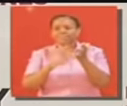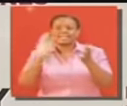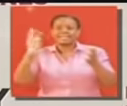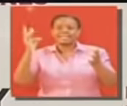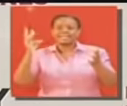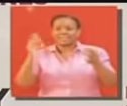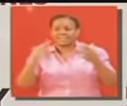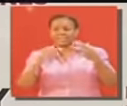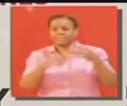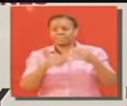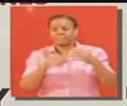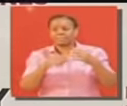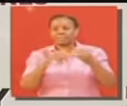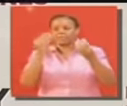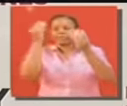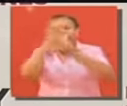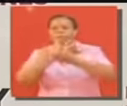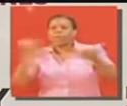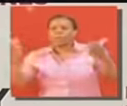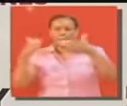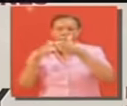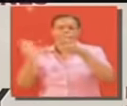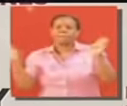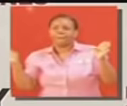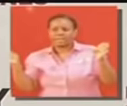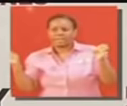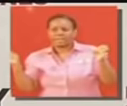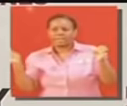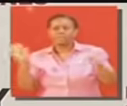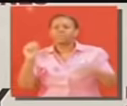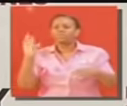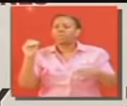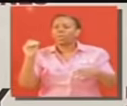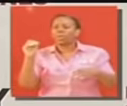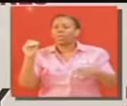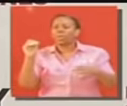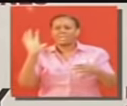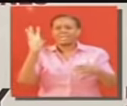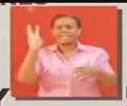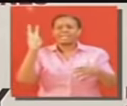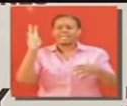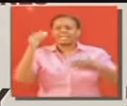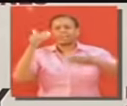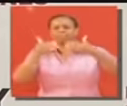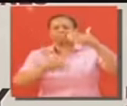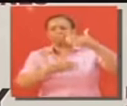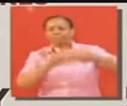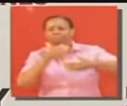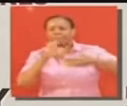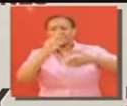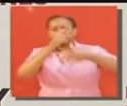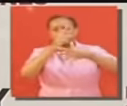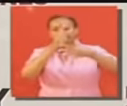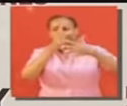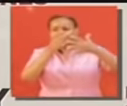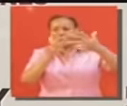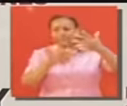all, this takes us between 24 to 48 hours depending on volumes and so